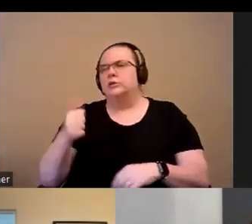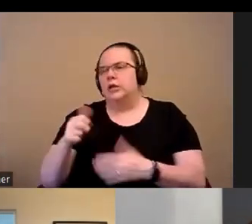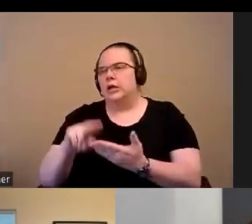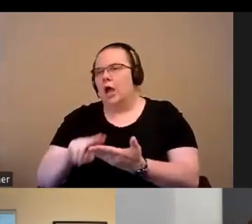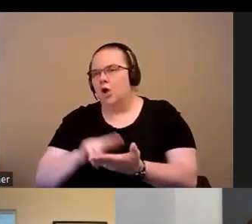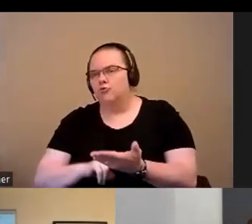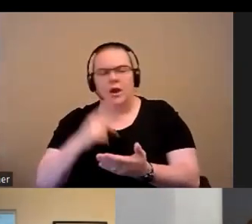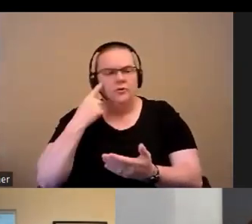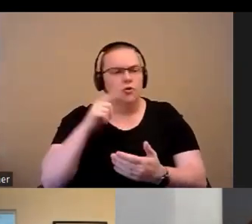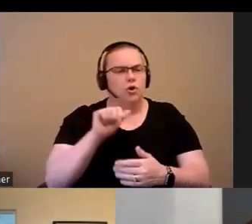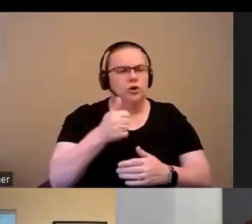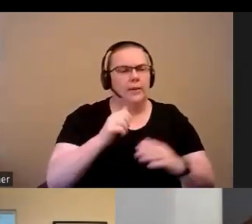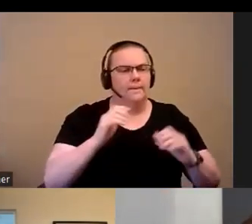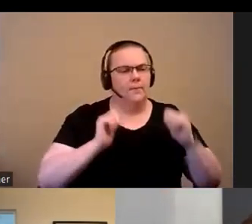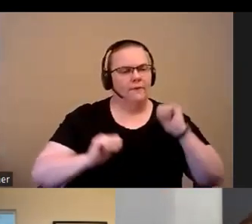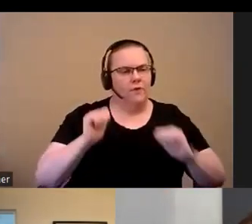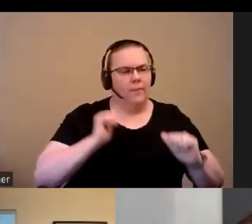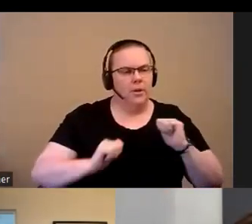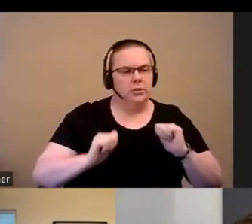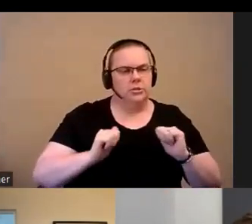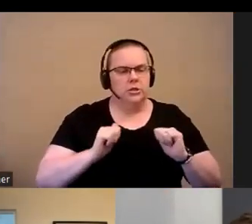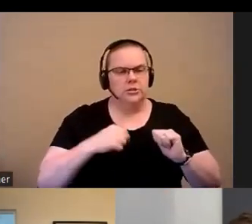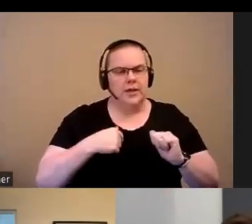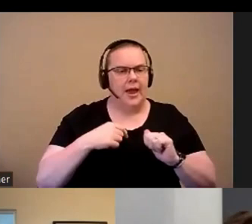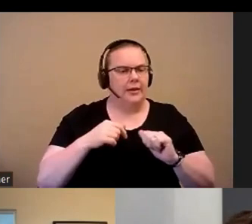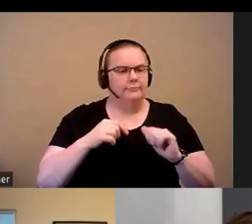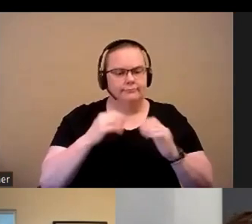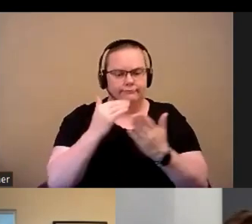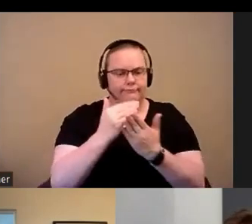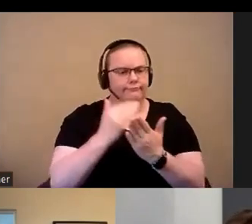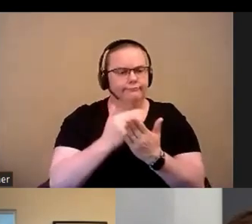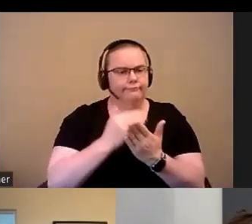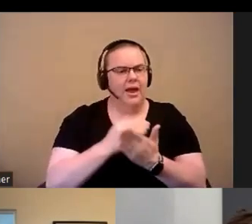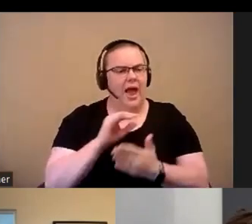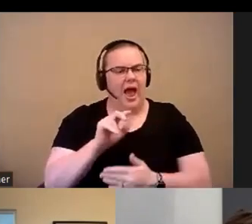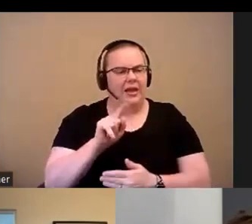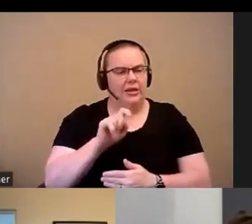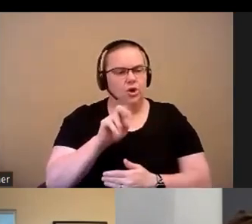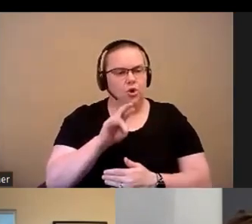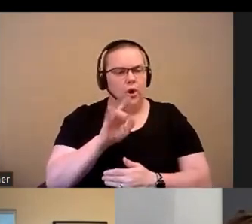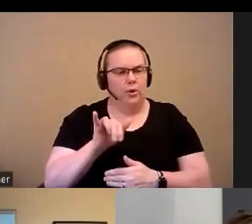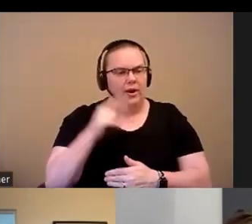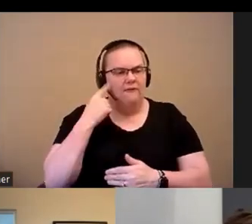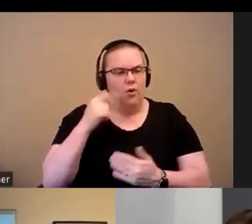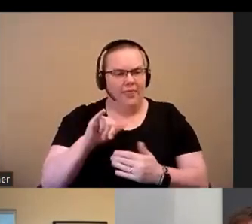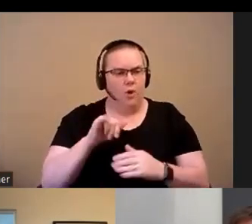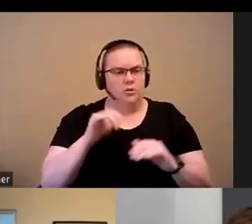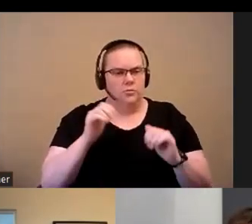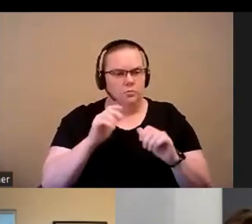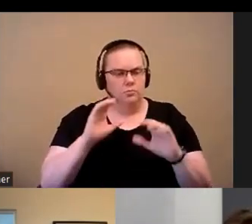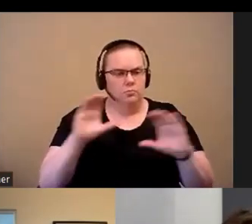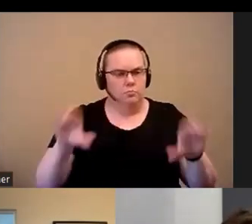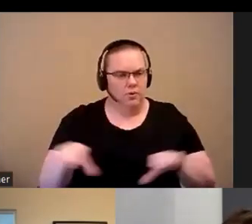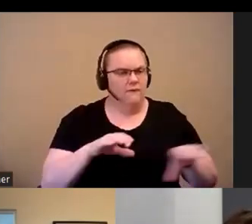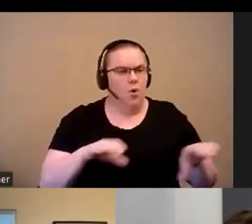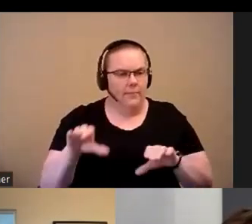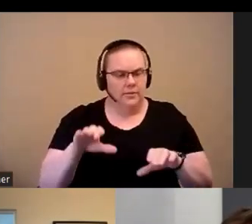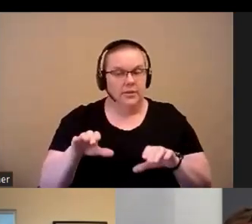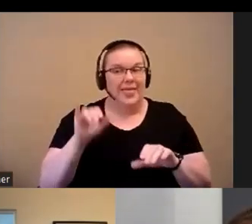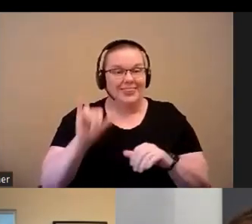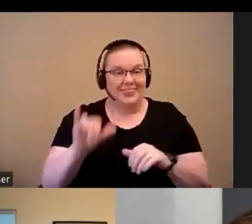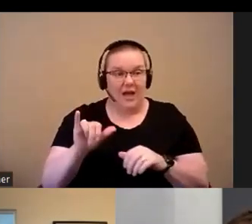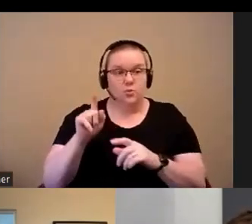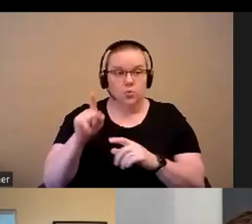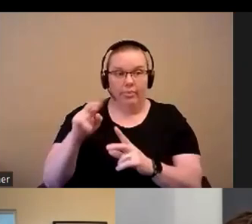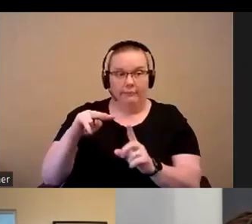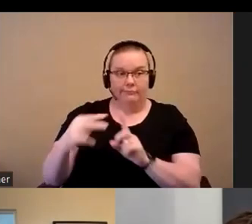and an itinerary that lists those 10 performances, and that's it over the course of 2 weeks, and you're done. That's the paradigm they start from. But